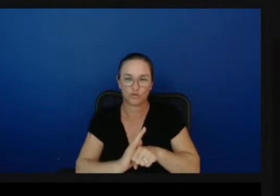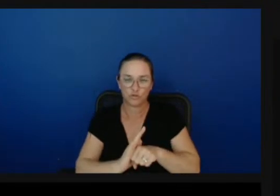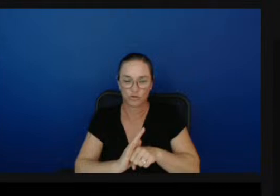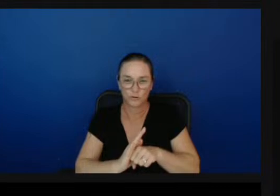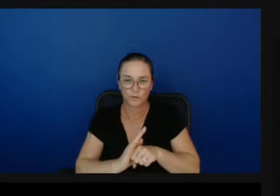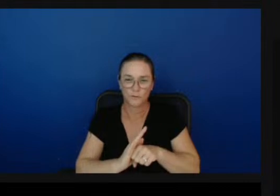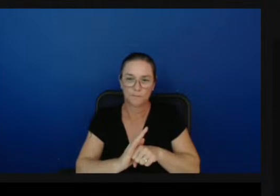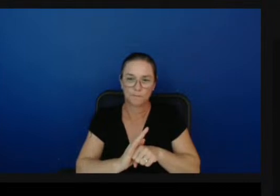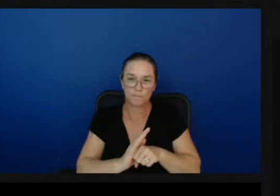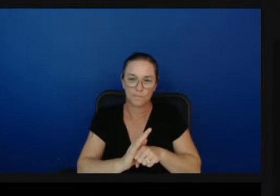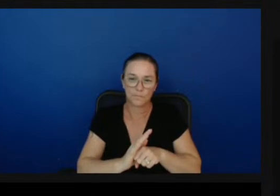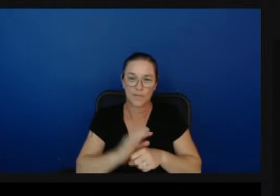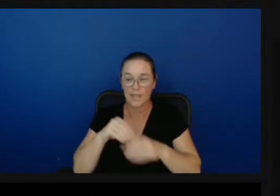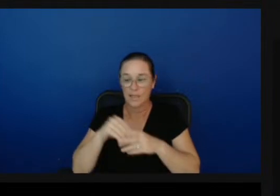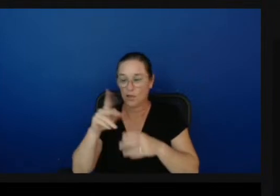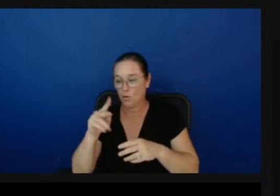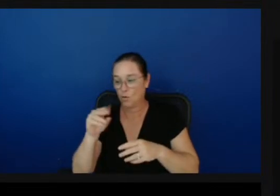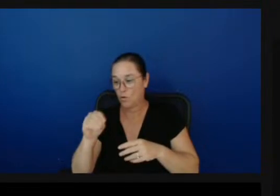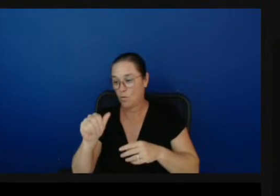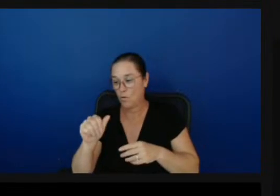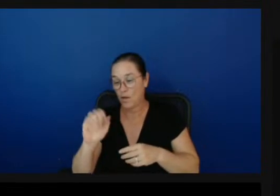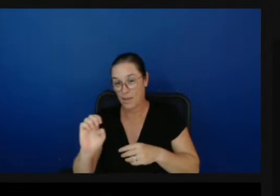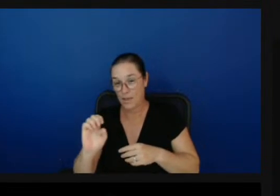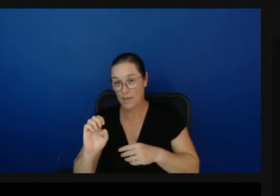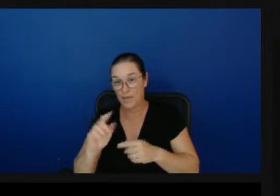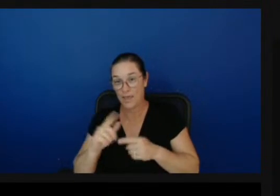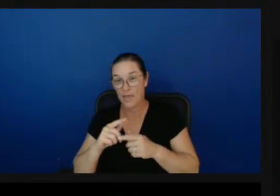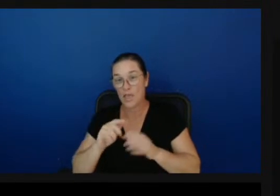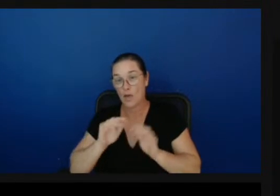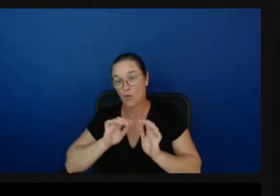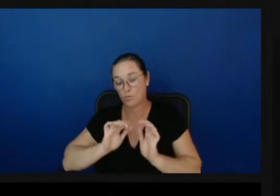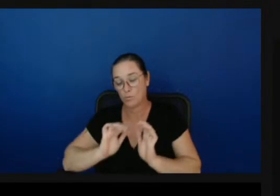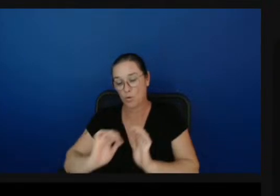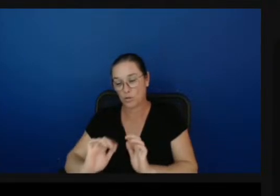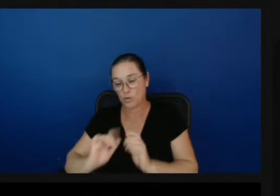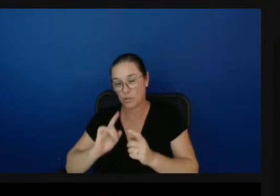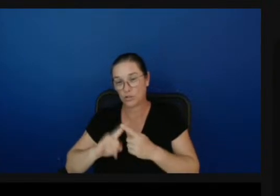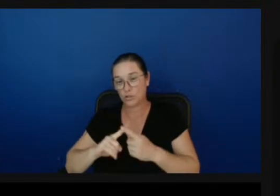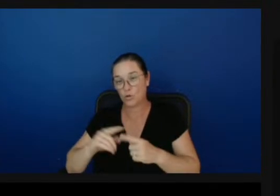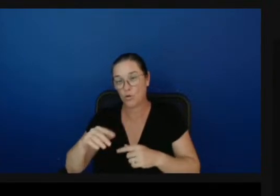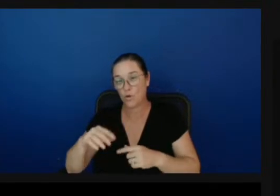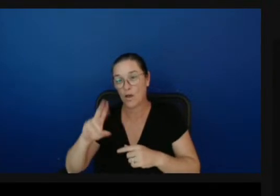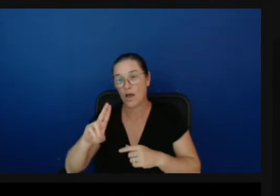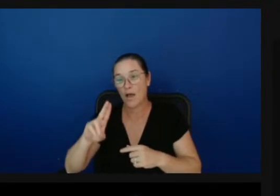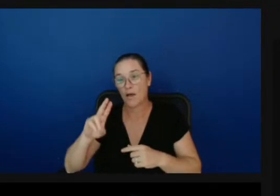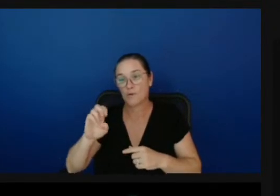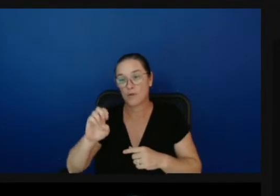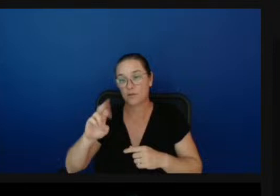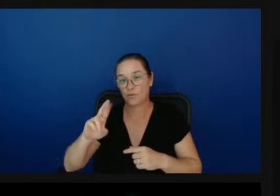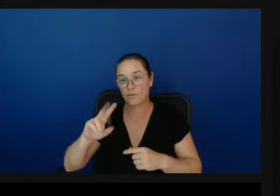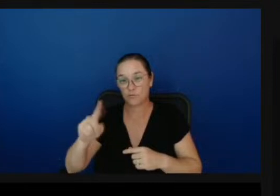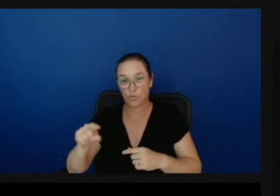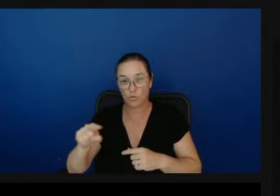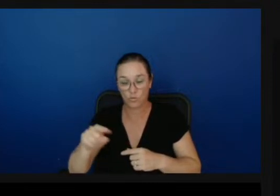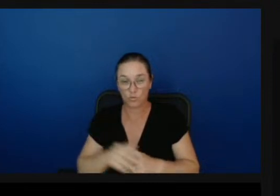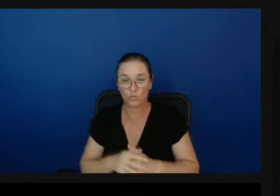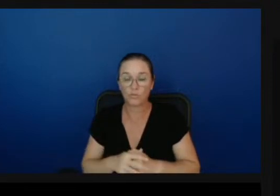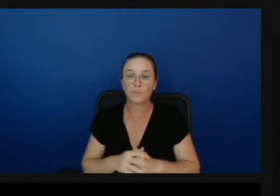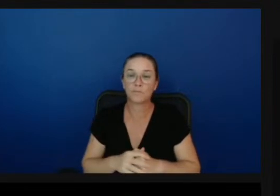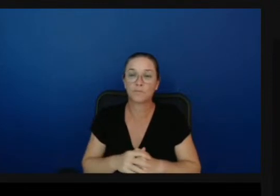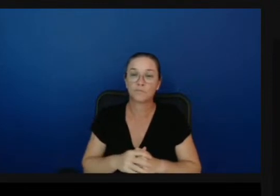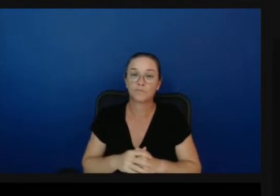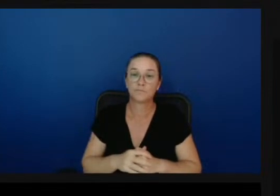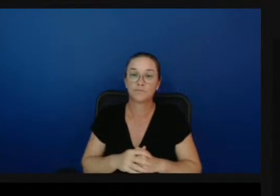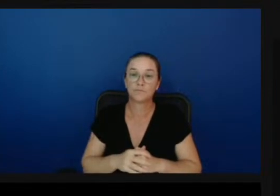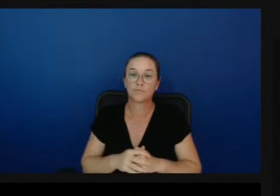in the Kauai, starting to pulse its way down to the Upper East Rift as we have seen previously. Still building